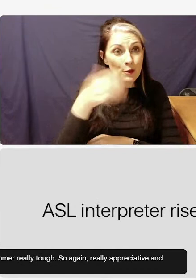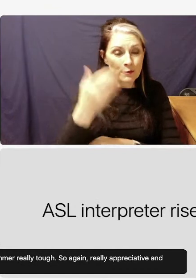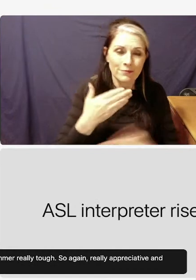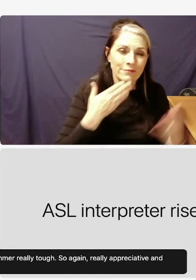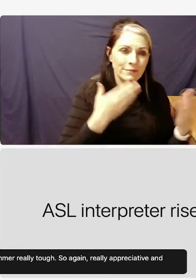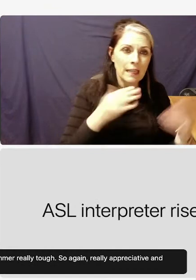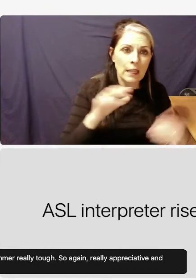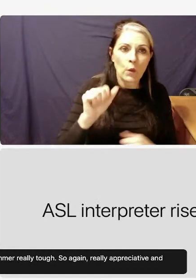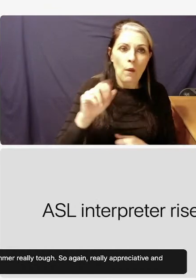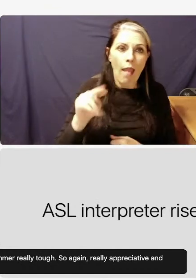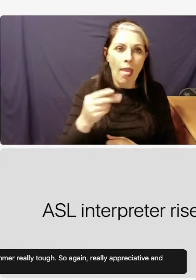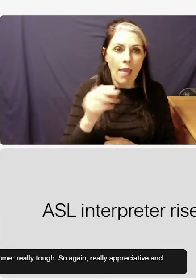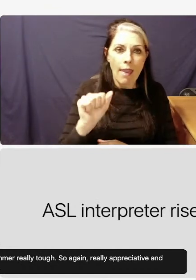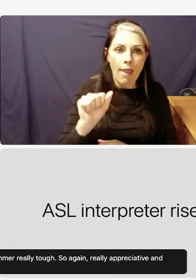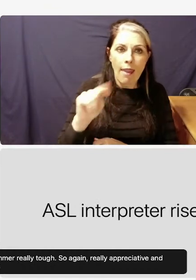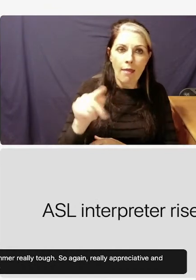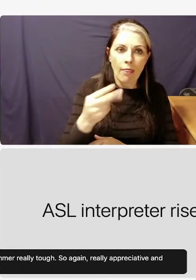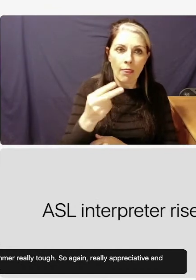anthony